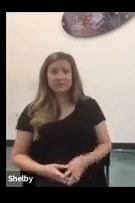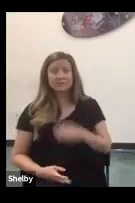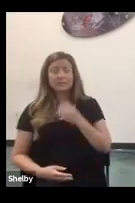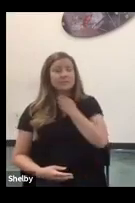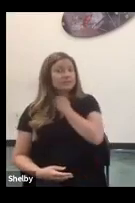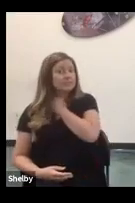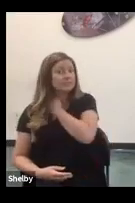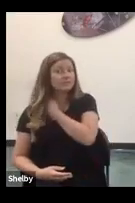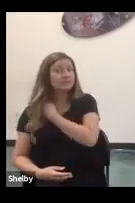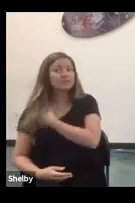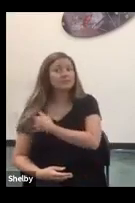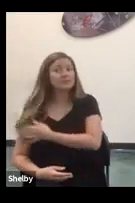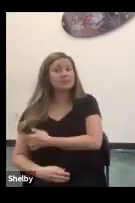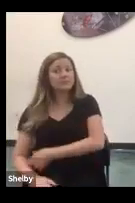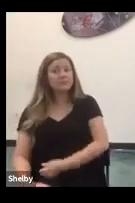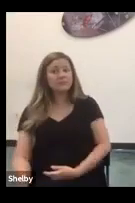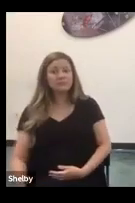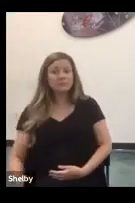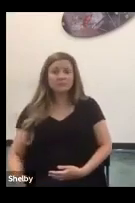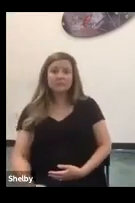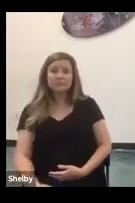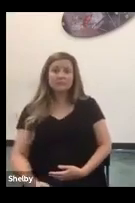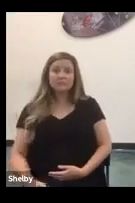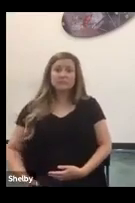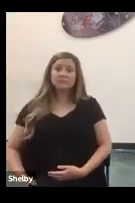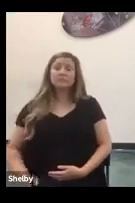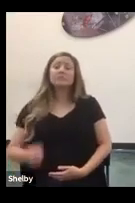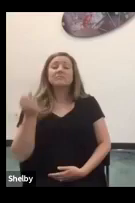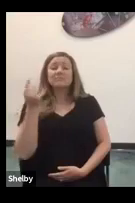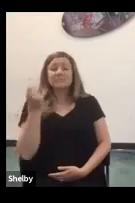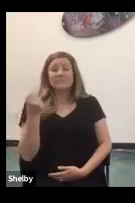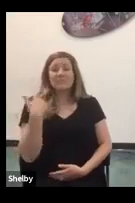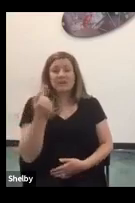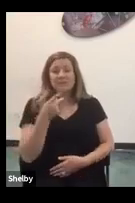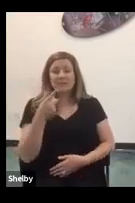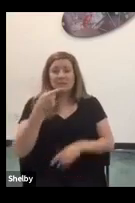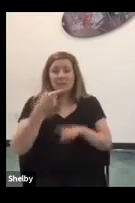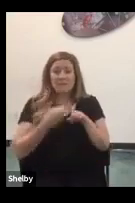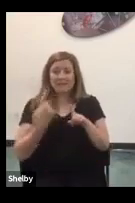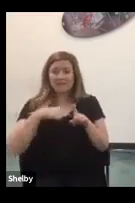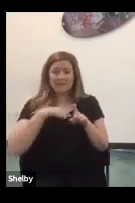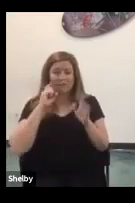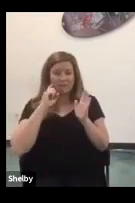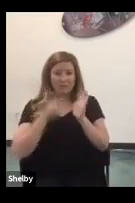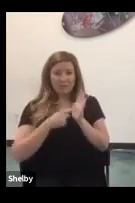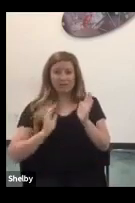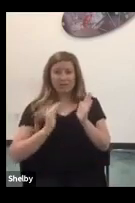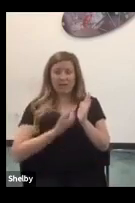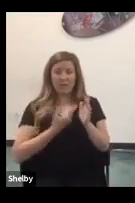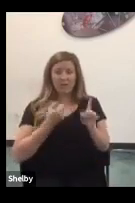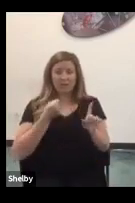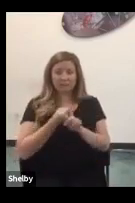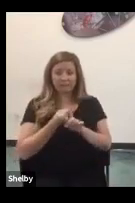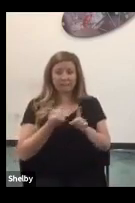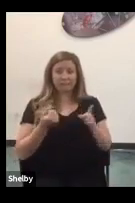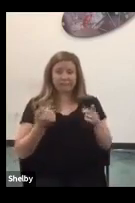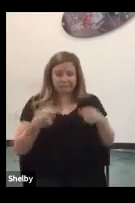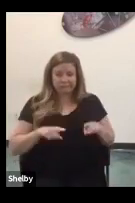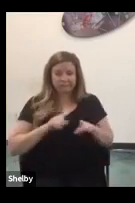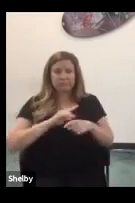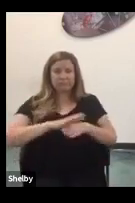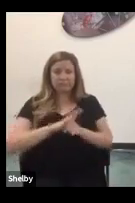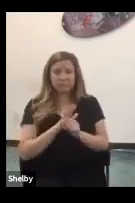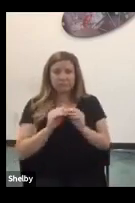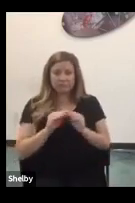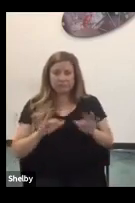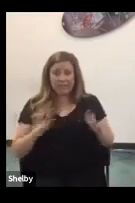Yeah, so we have been finding over the past couple of months that our prevalence of COVID-19 in Boone County is low. This is a good thing,